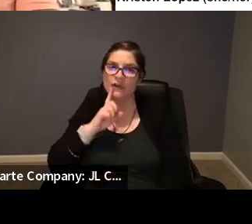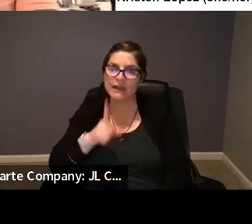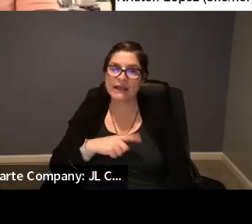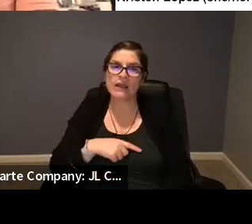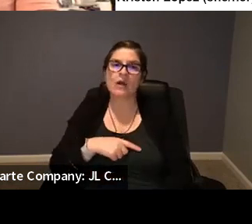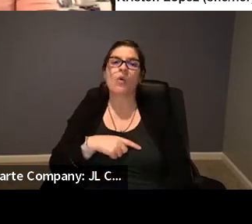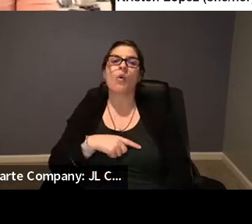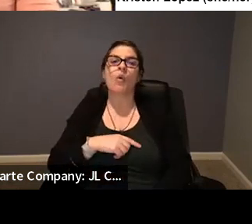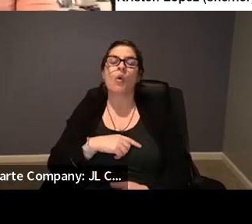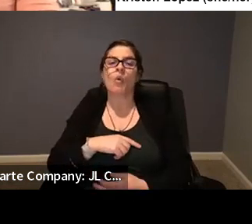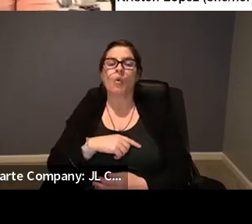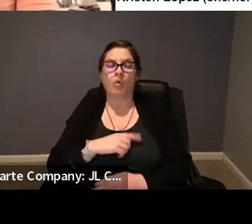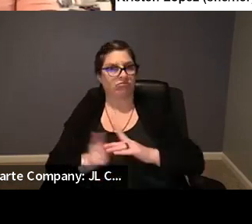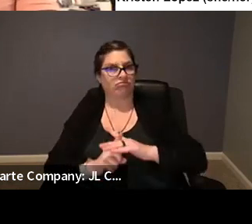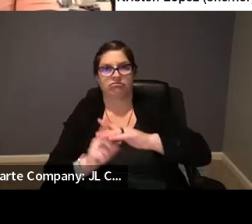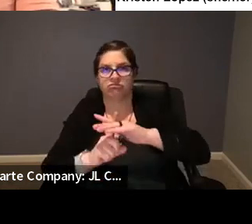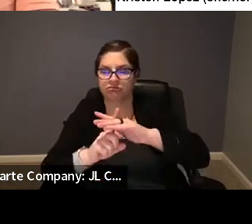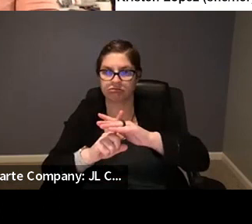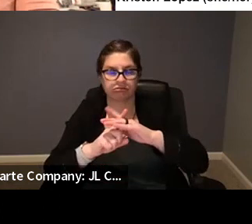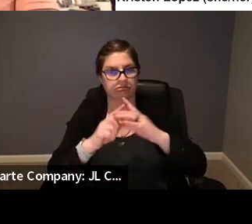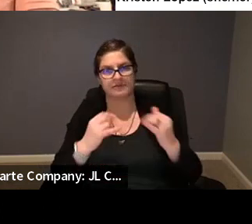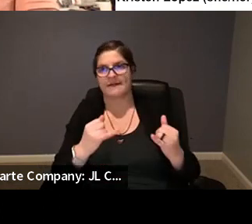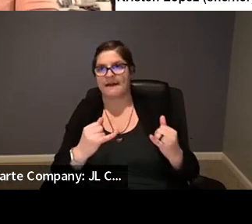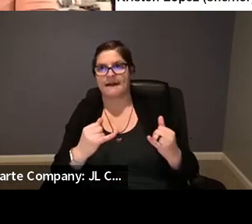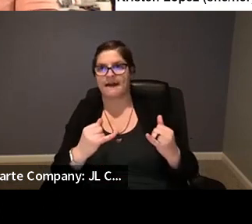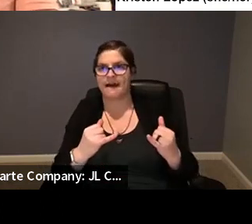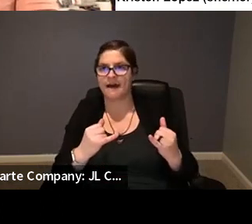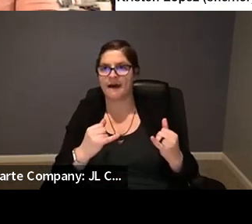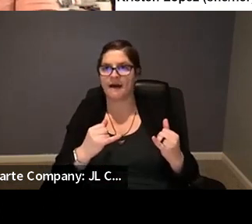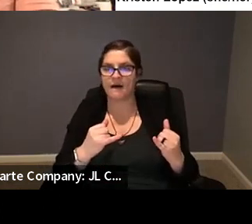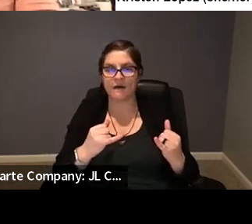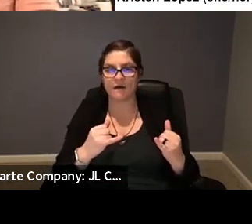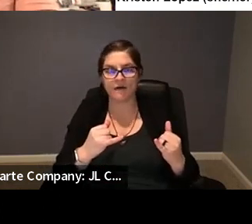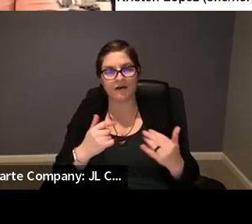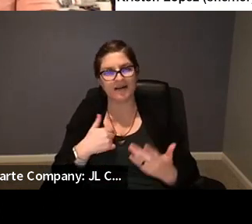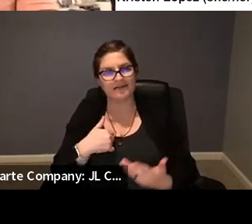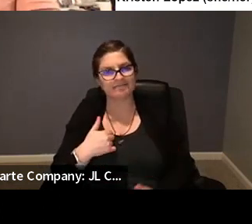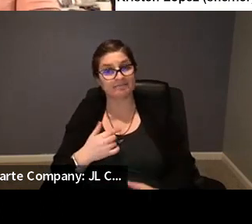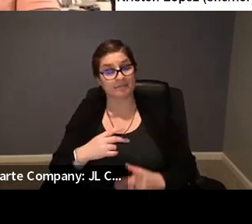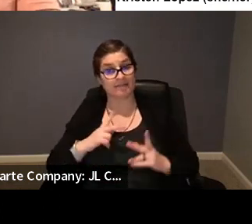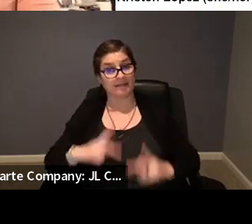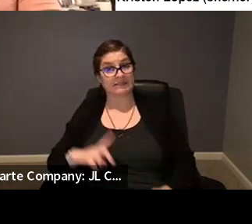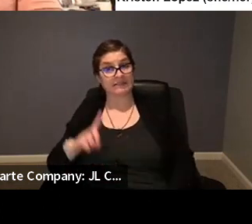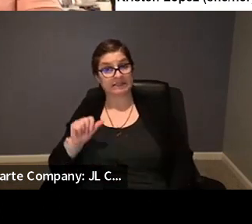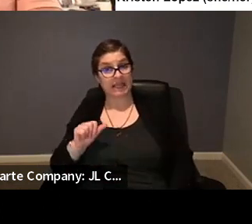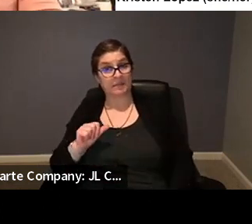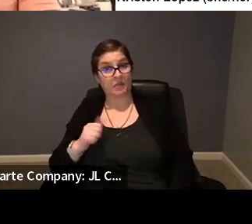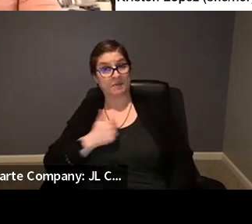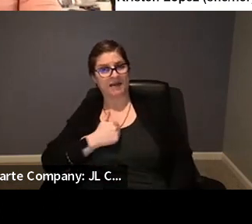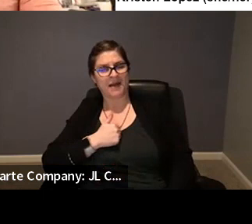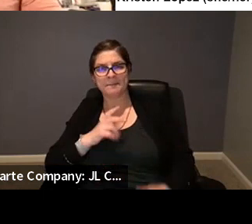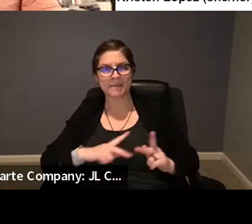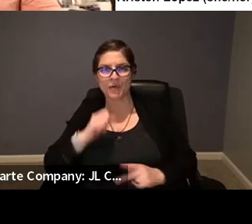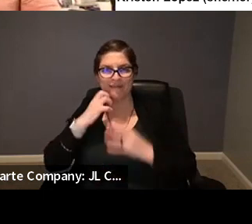this this space where, you know, as a physically disabled person, people don't value